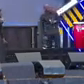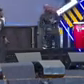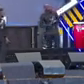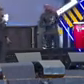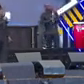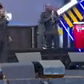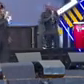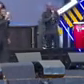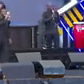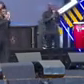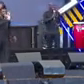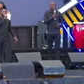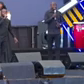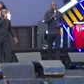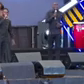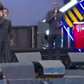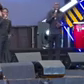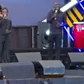s